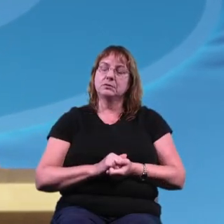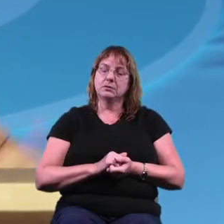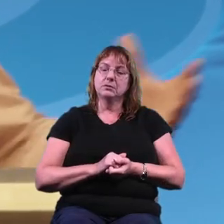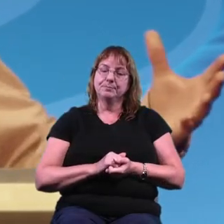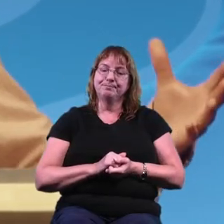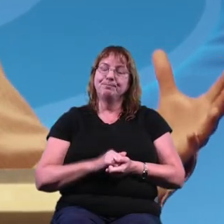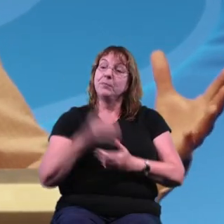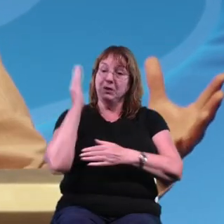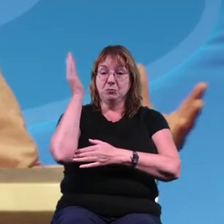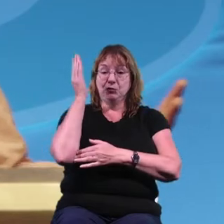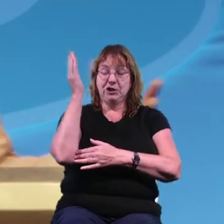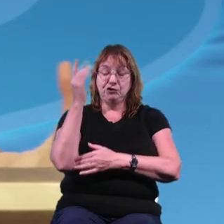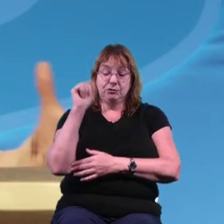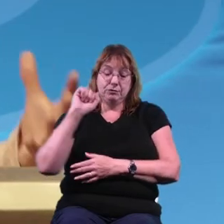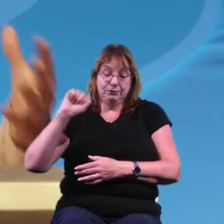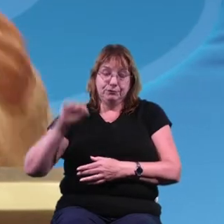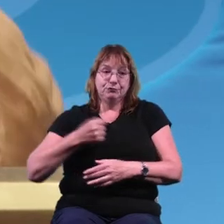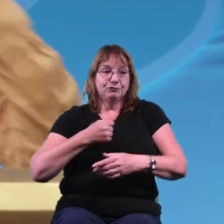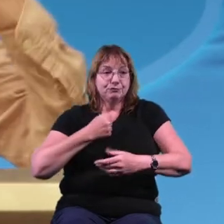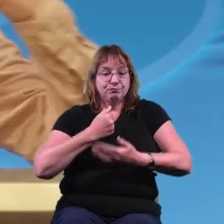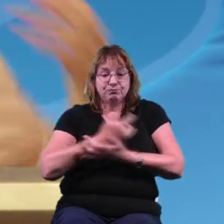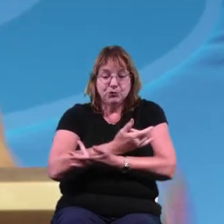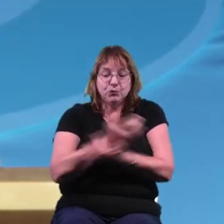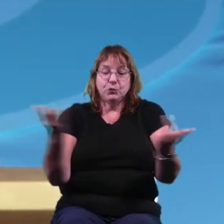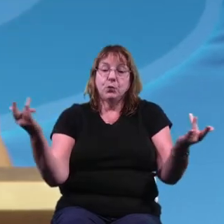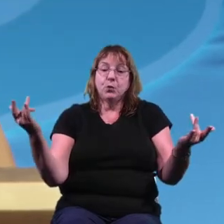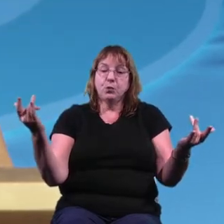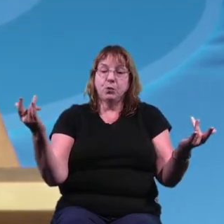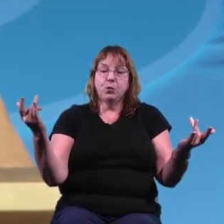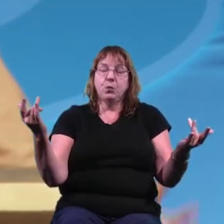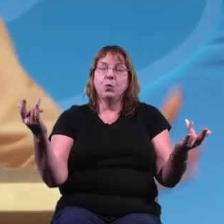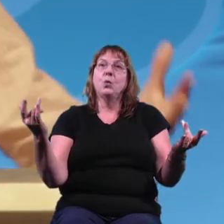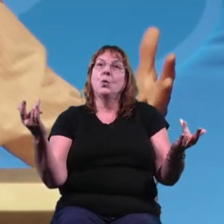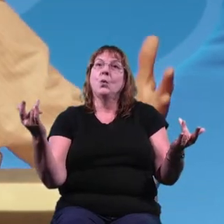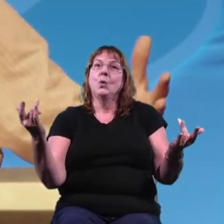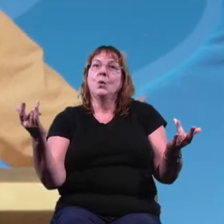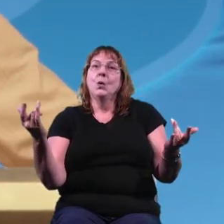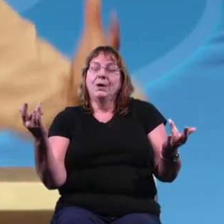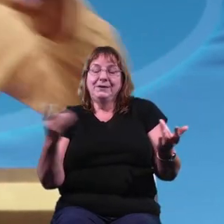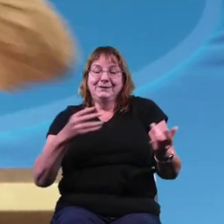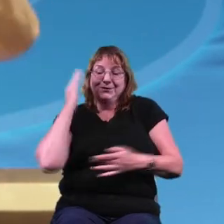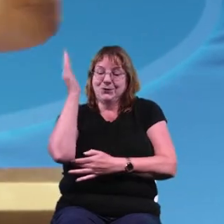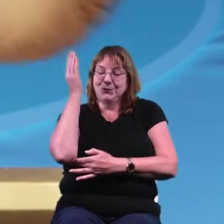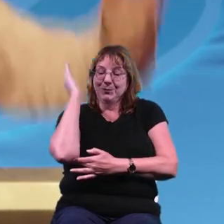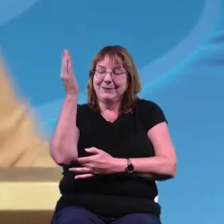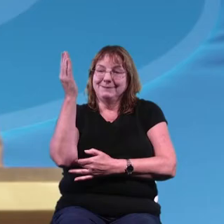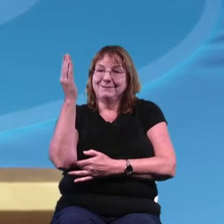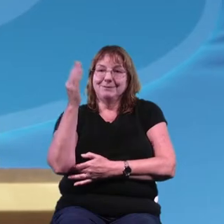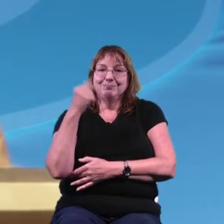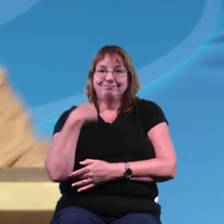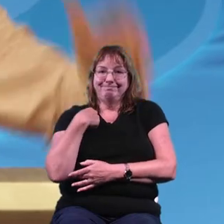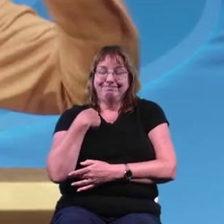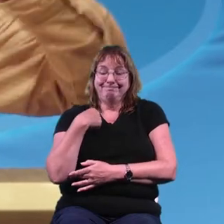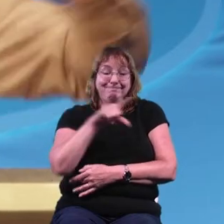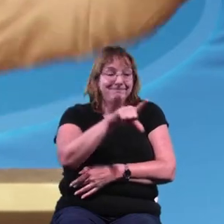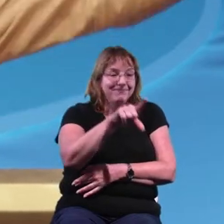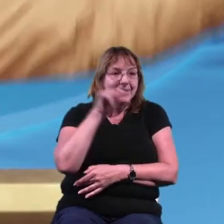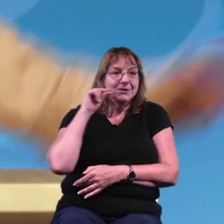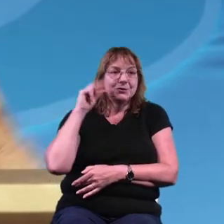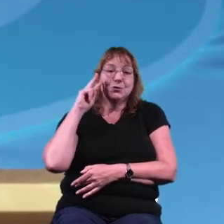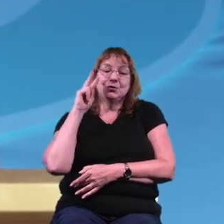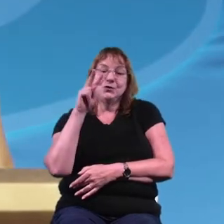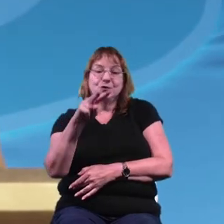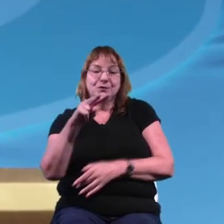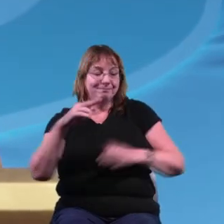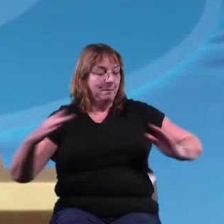You know, preachers are supposed to illustrate their sermons. I can do no better than to invite you as you leave the tent this evening to look